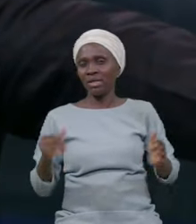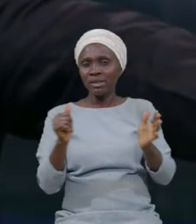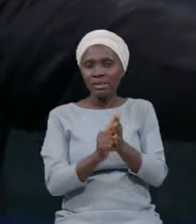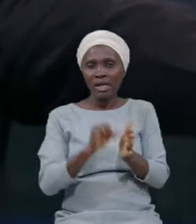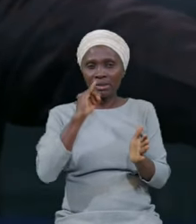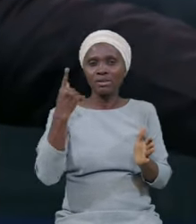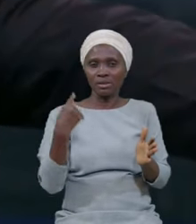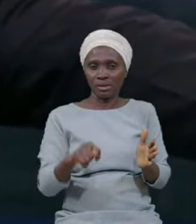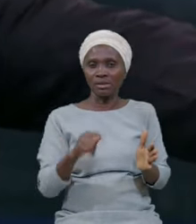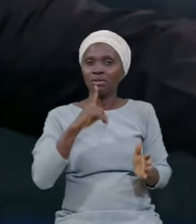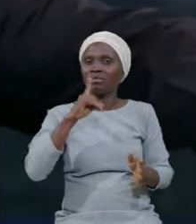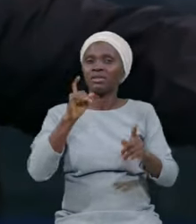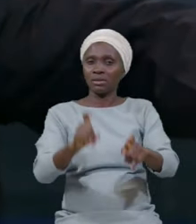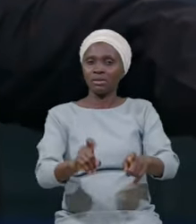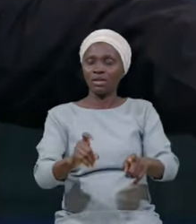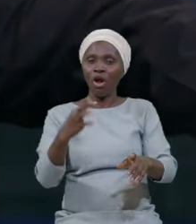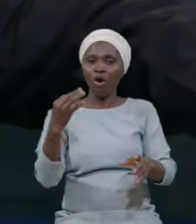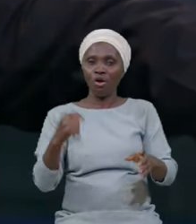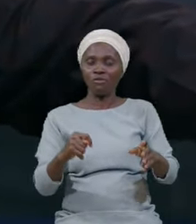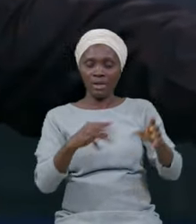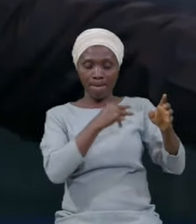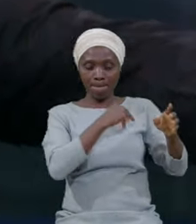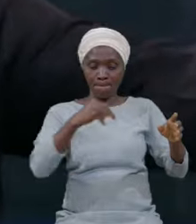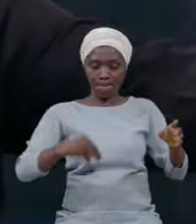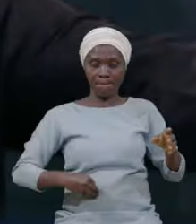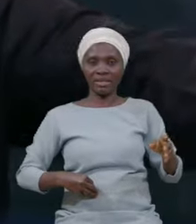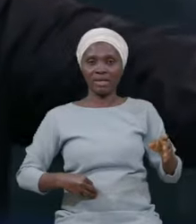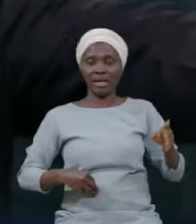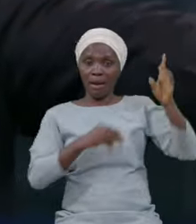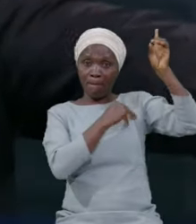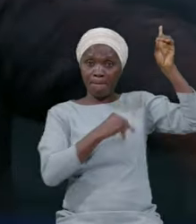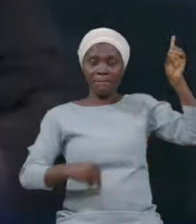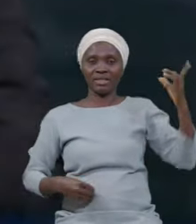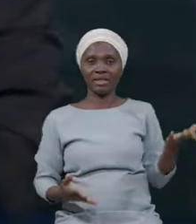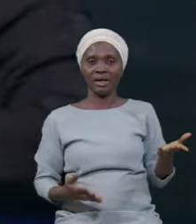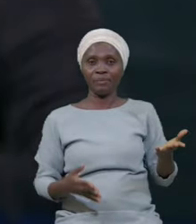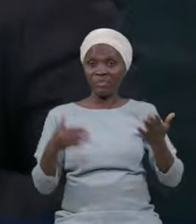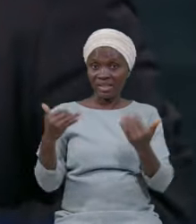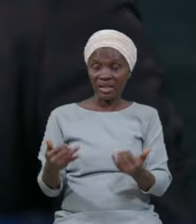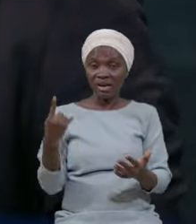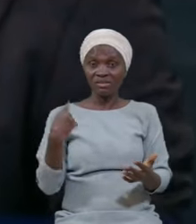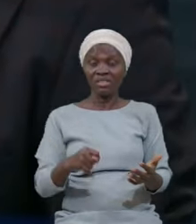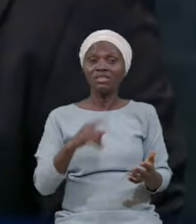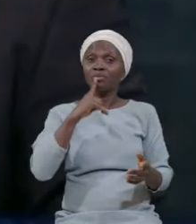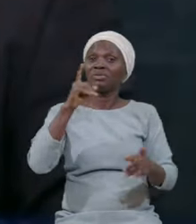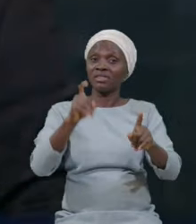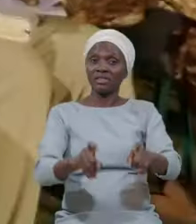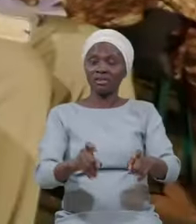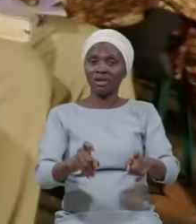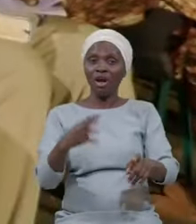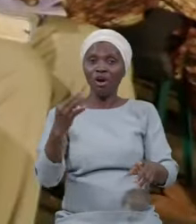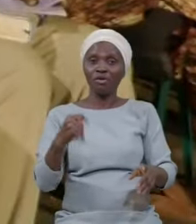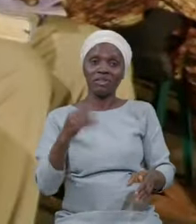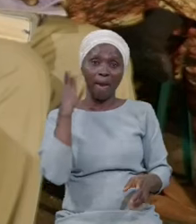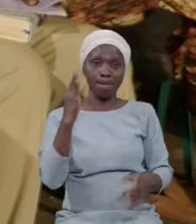decree of the minister and the preacher. I decree upon your life.